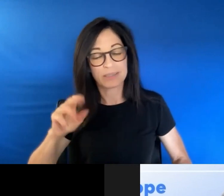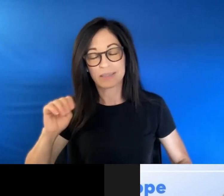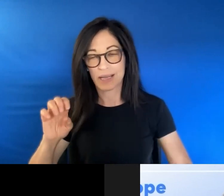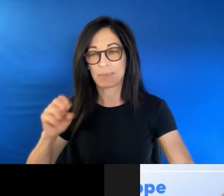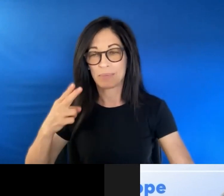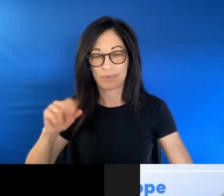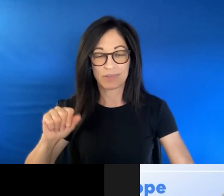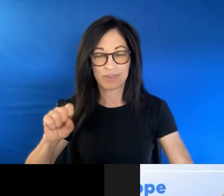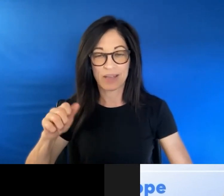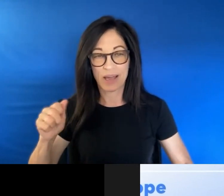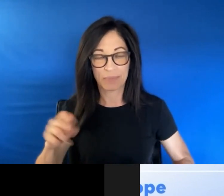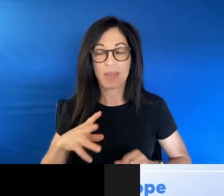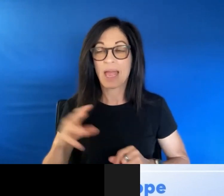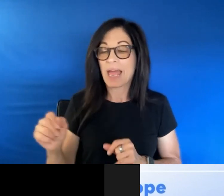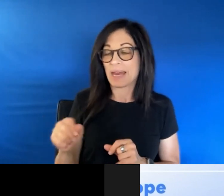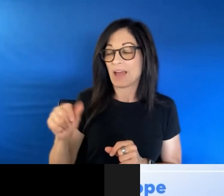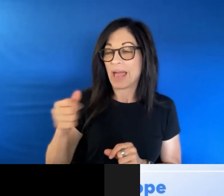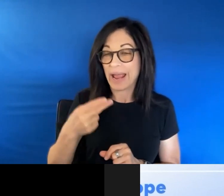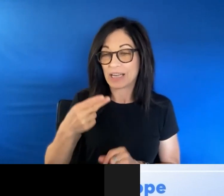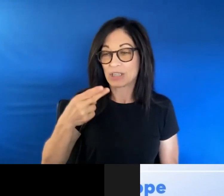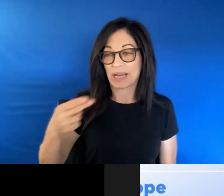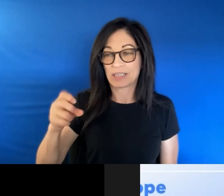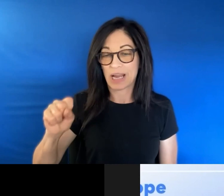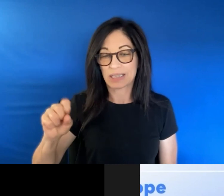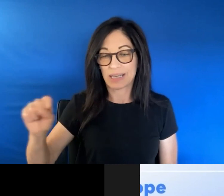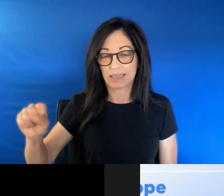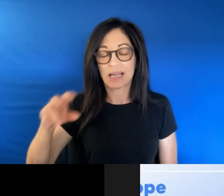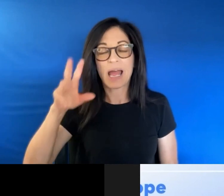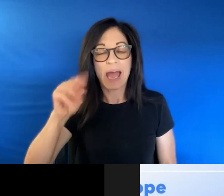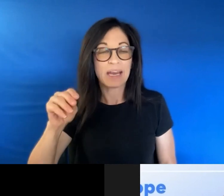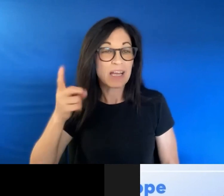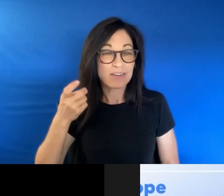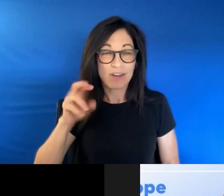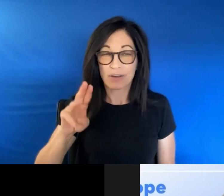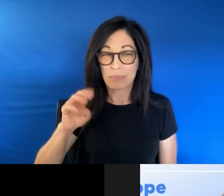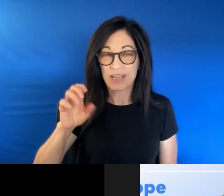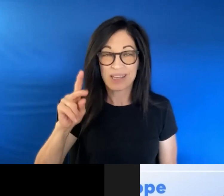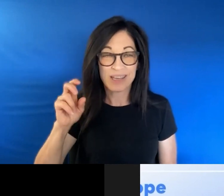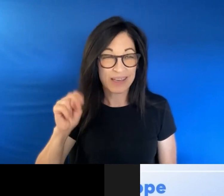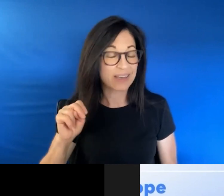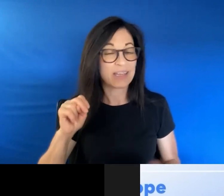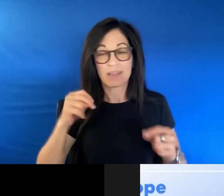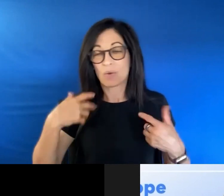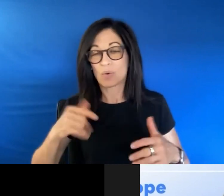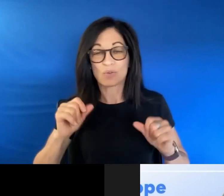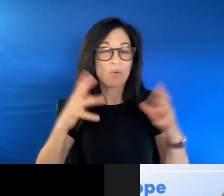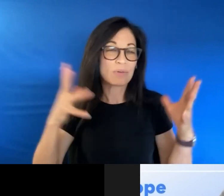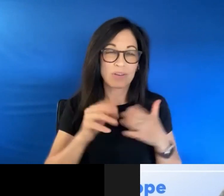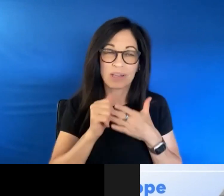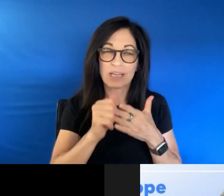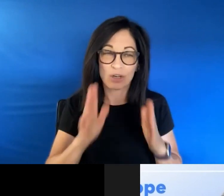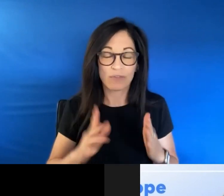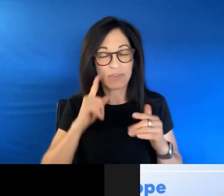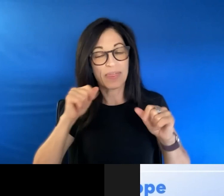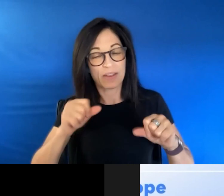from Dr. Hepburn, Richard McKeon, who isn't here, has just been such a driver for this for so many years. And so